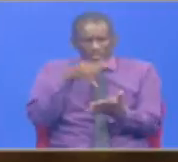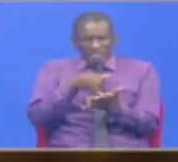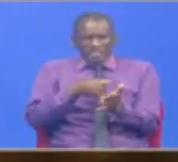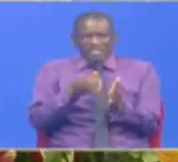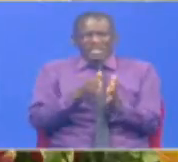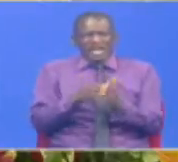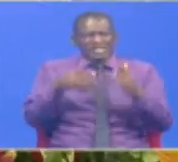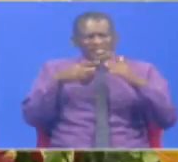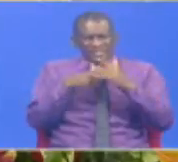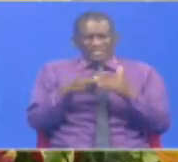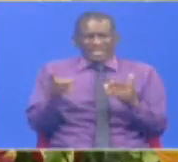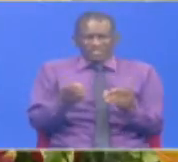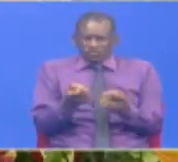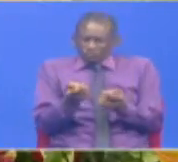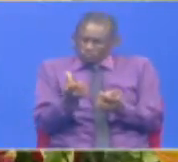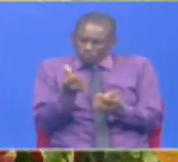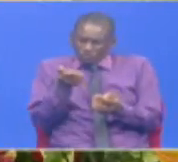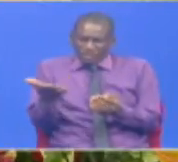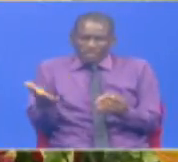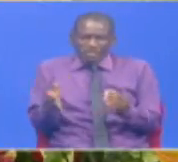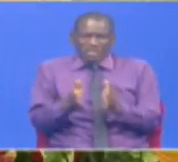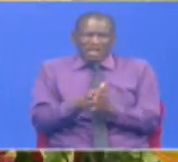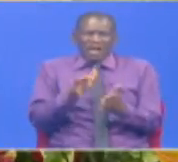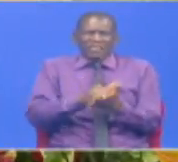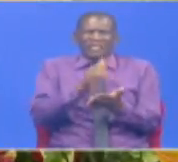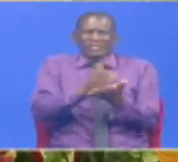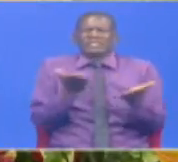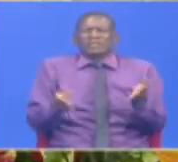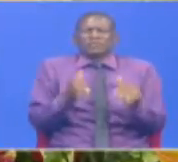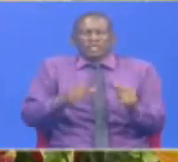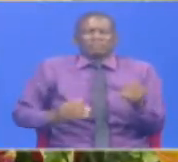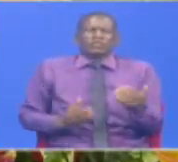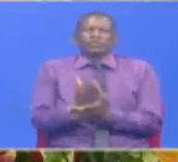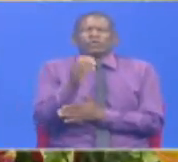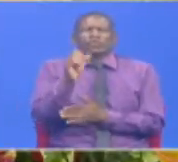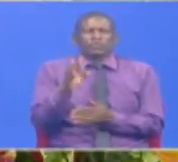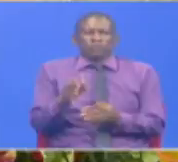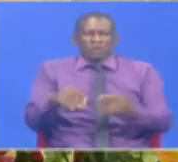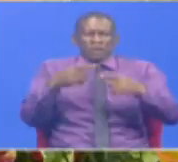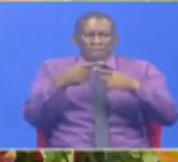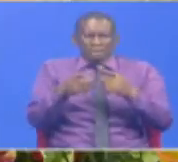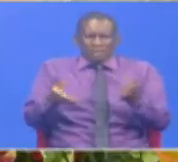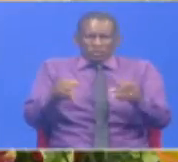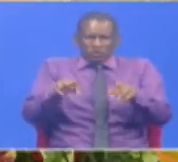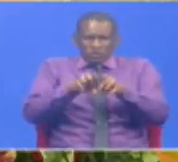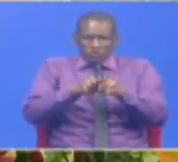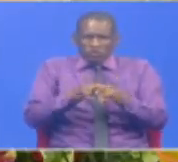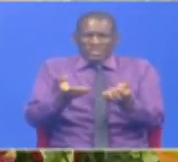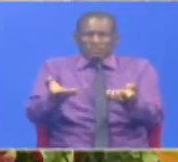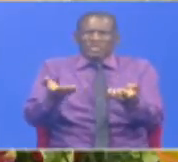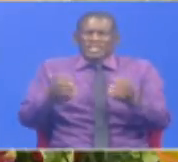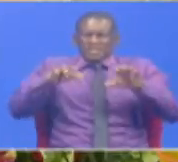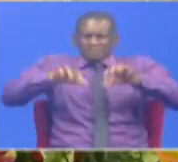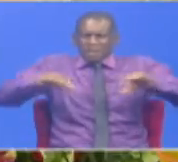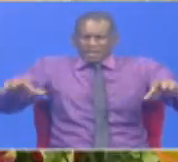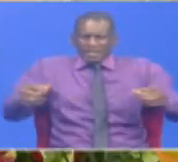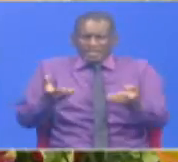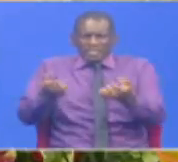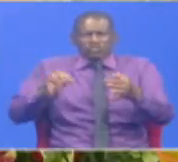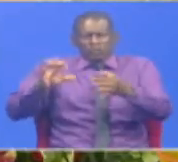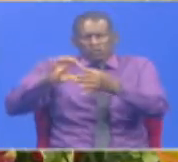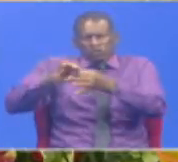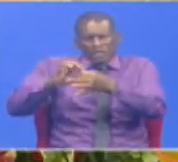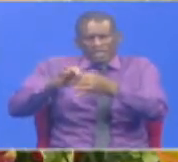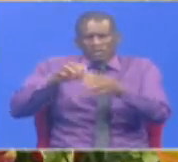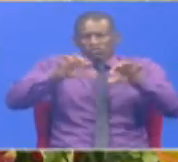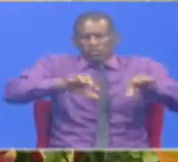start small, and then that is something you can be sure of. But of course they need markets, they need to be linked to